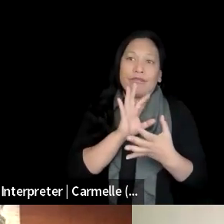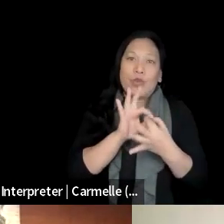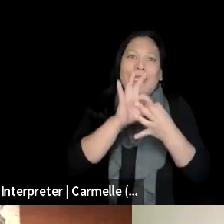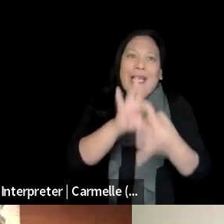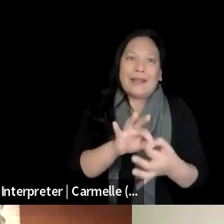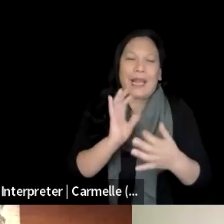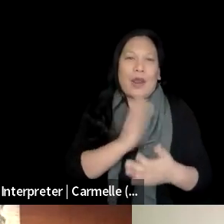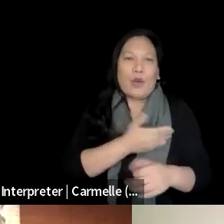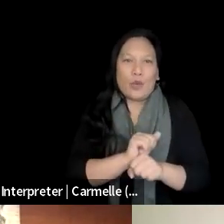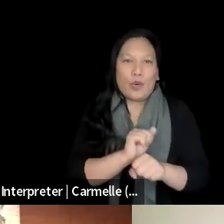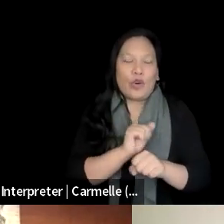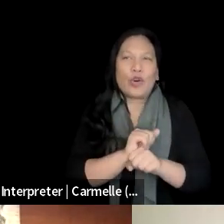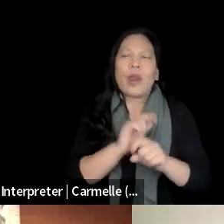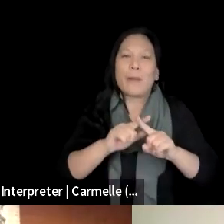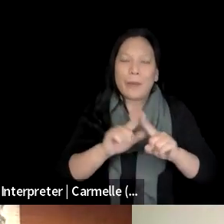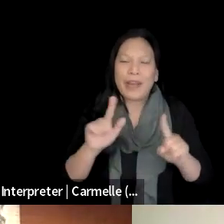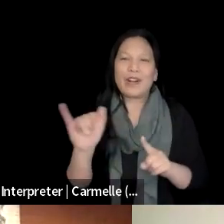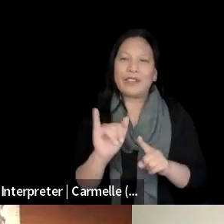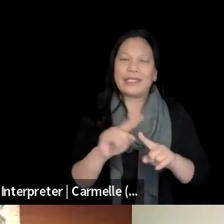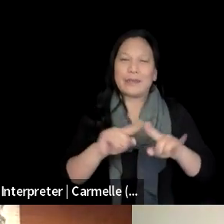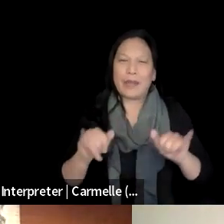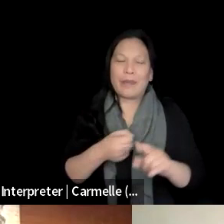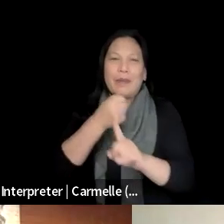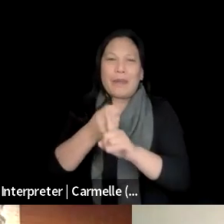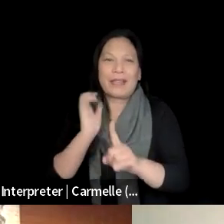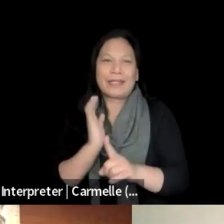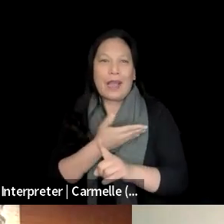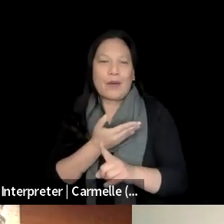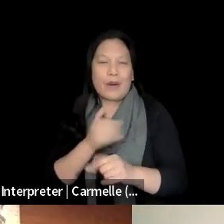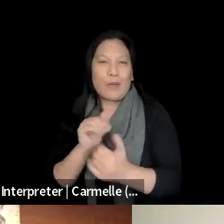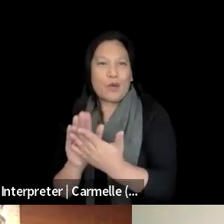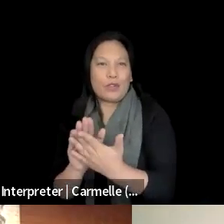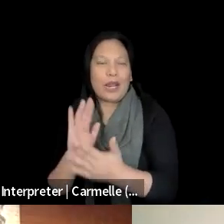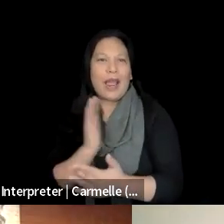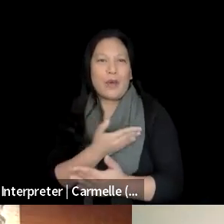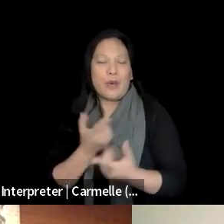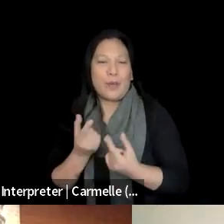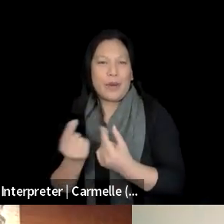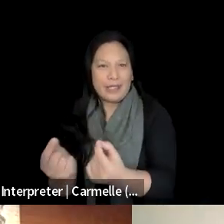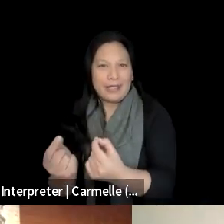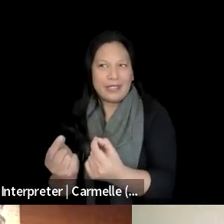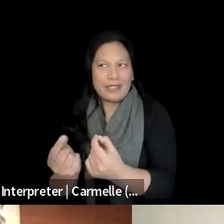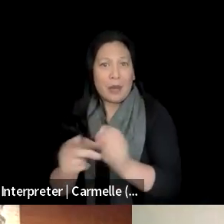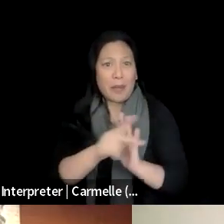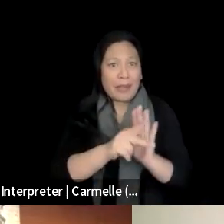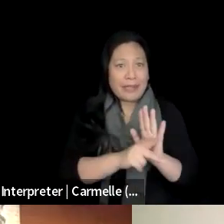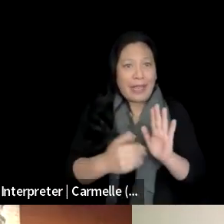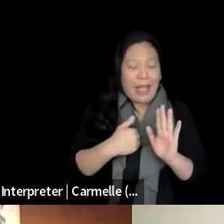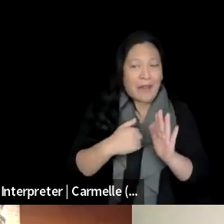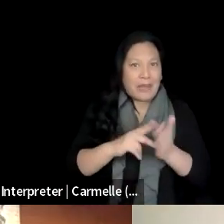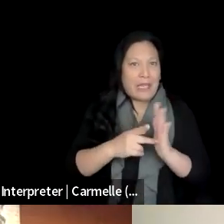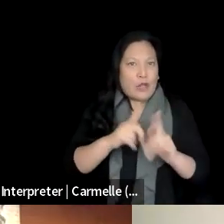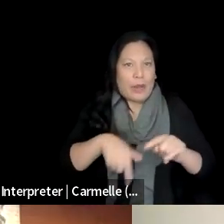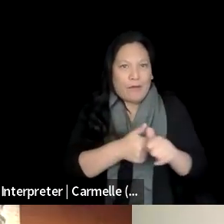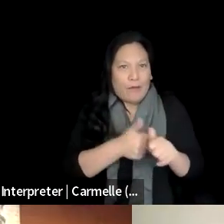inside the rehearsal hall, but that affect the way we do our practice. That all started to emerge as stuff we wanted to kind of contend with, I think.